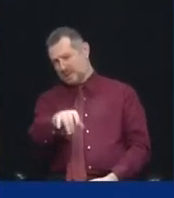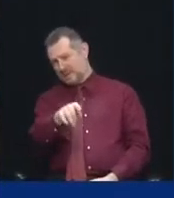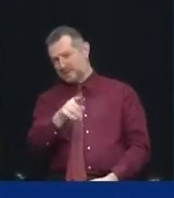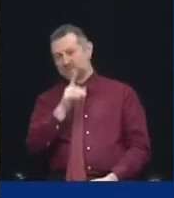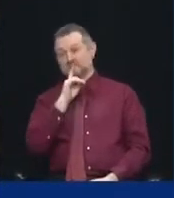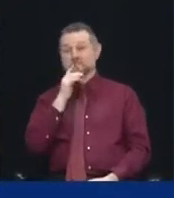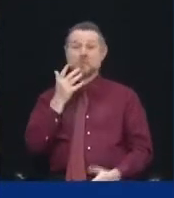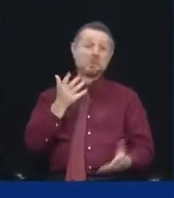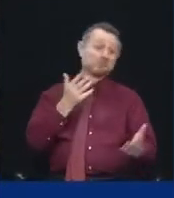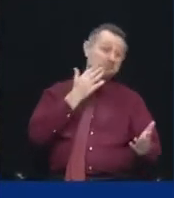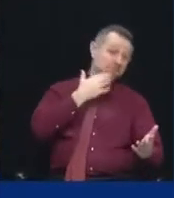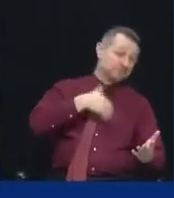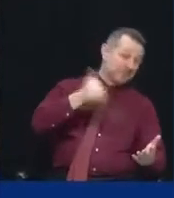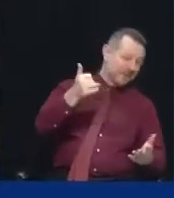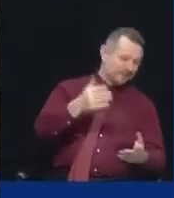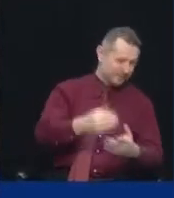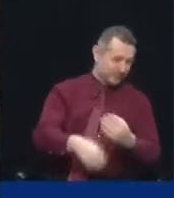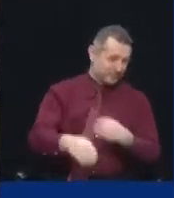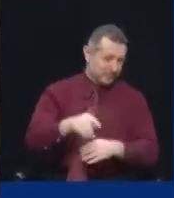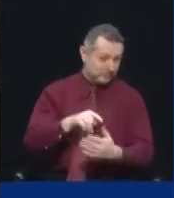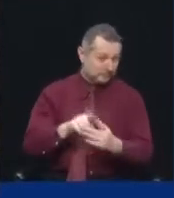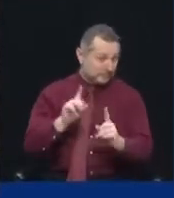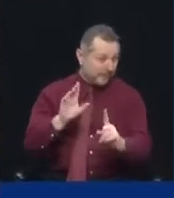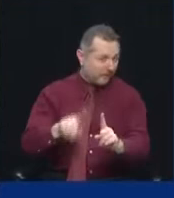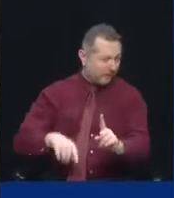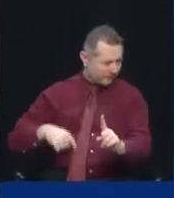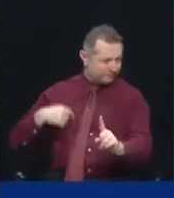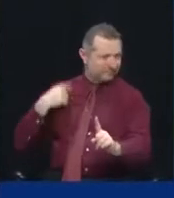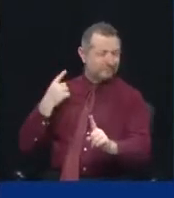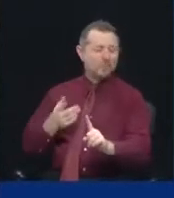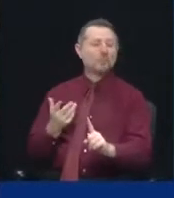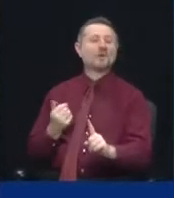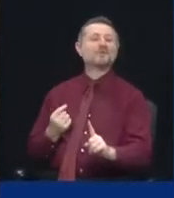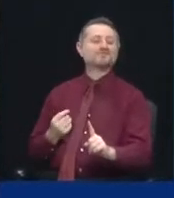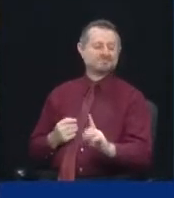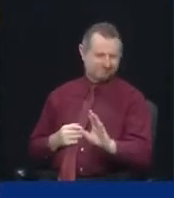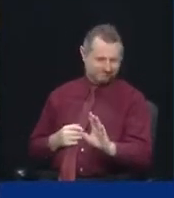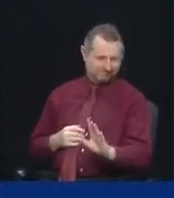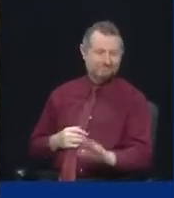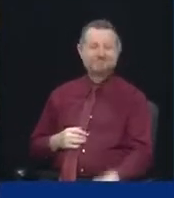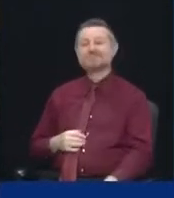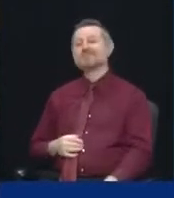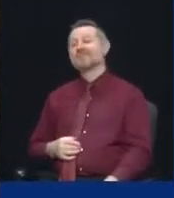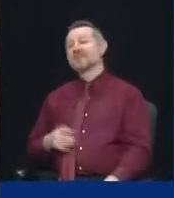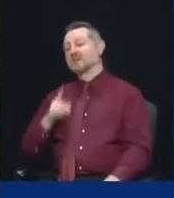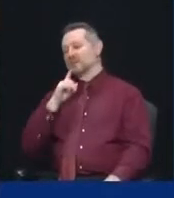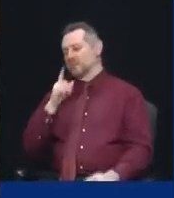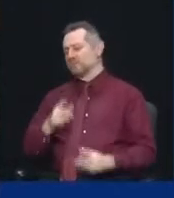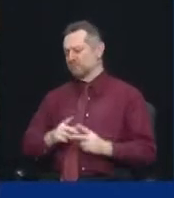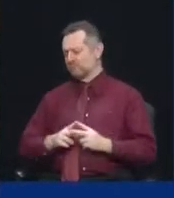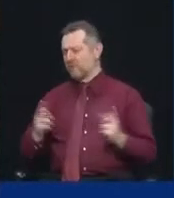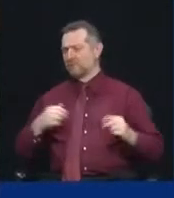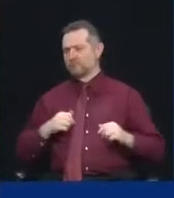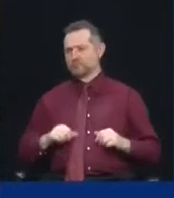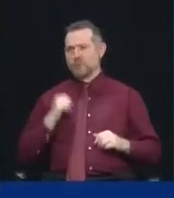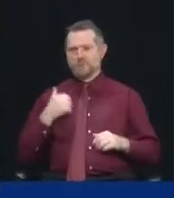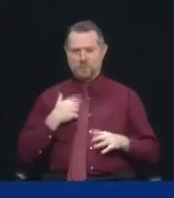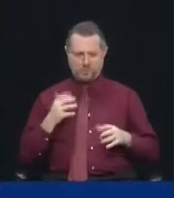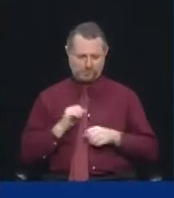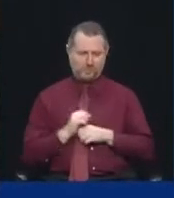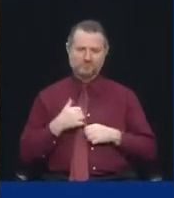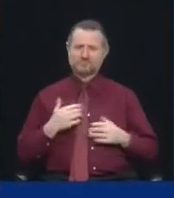budgets that has happened, and I'm certainly, proud of it, and I think all of